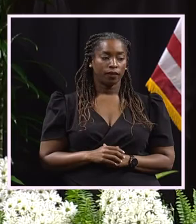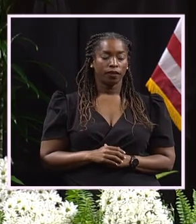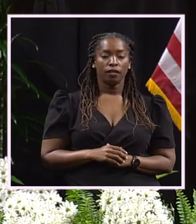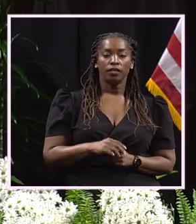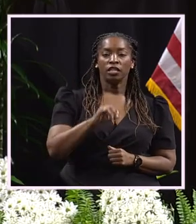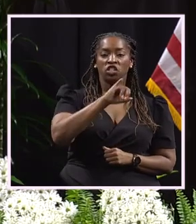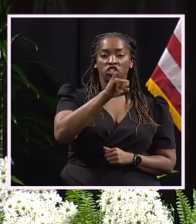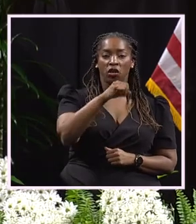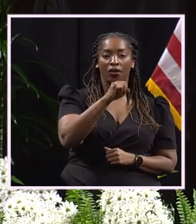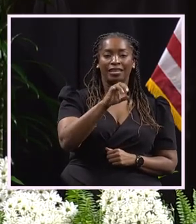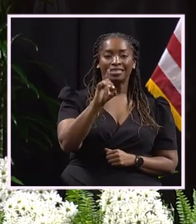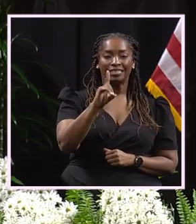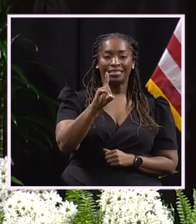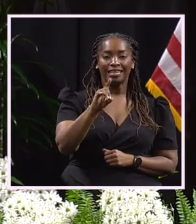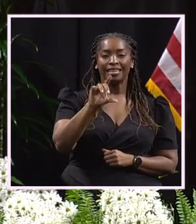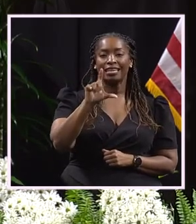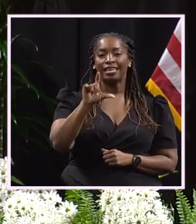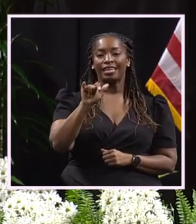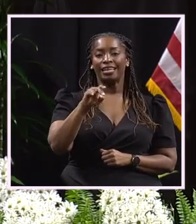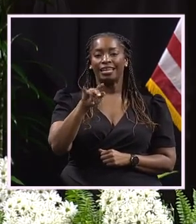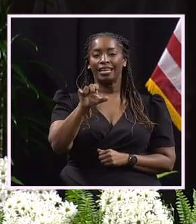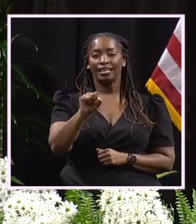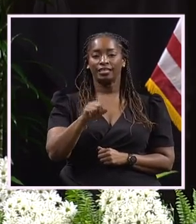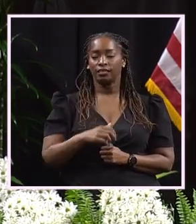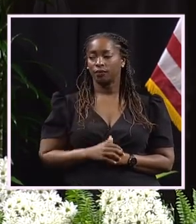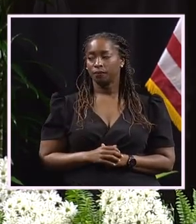Jerilyn D. Livings.